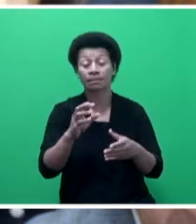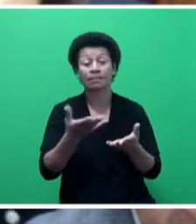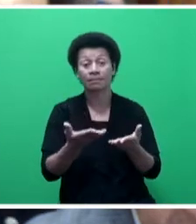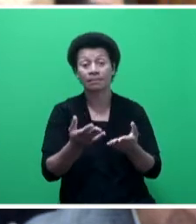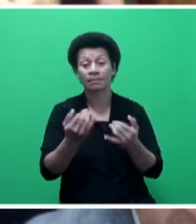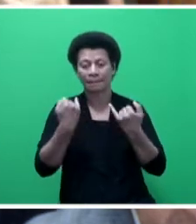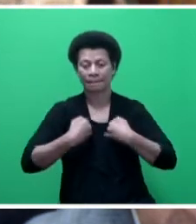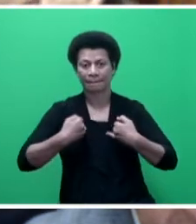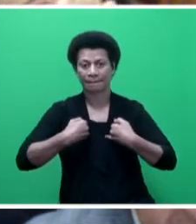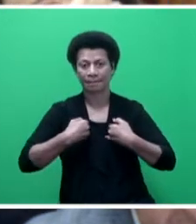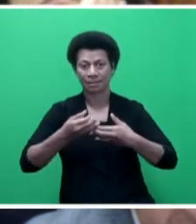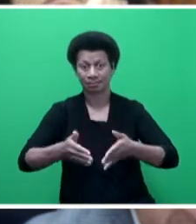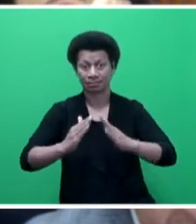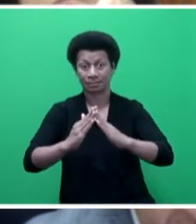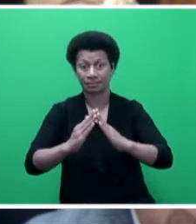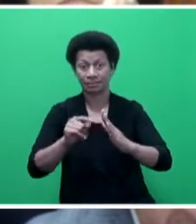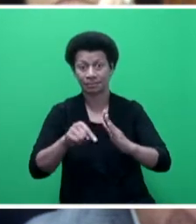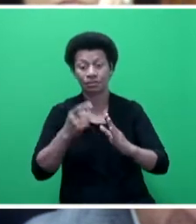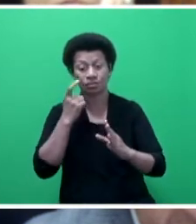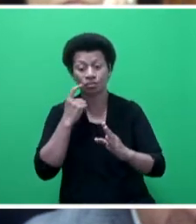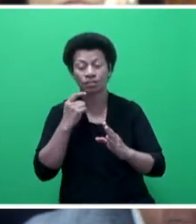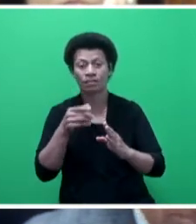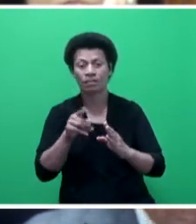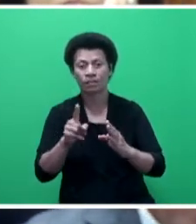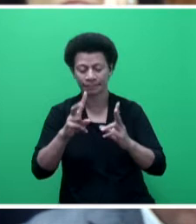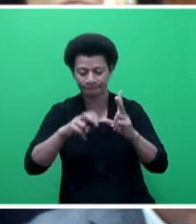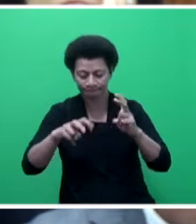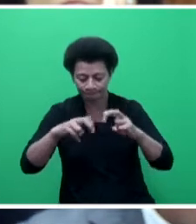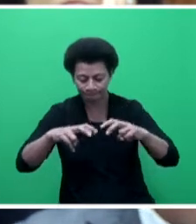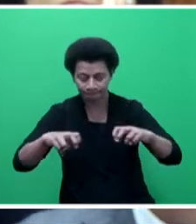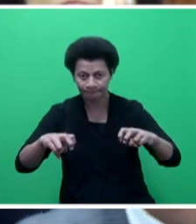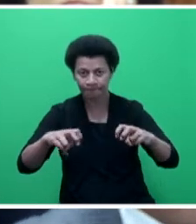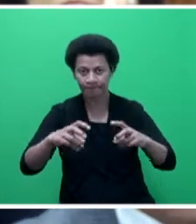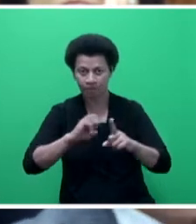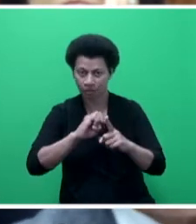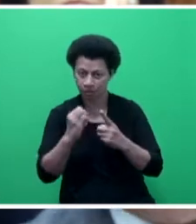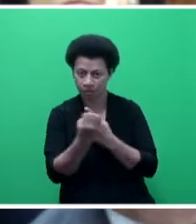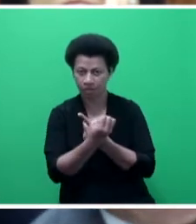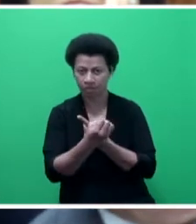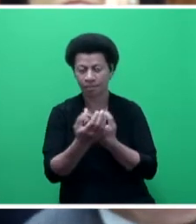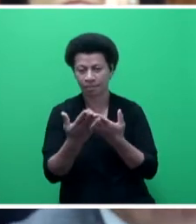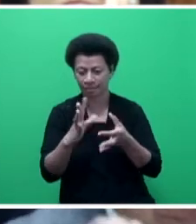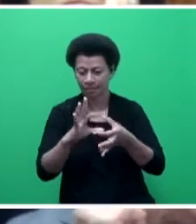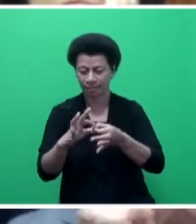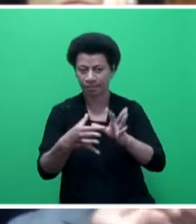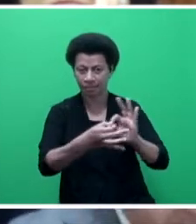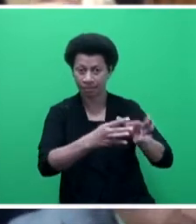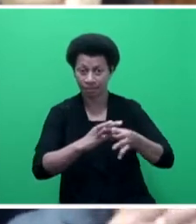centre will be developed, which will strive to create a competitive research program equipped with the network and resources needed